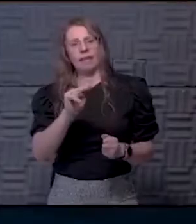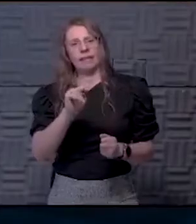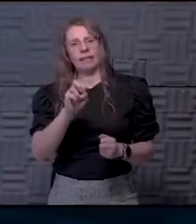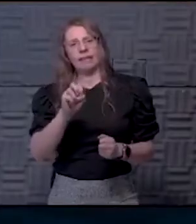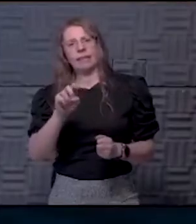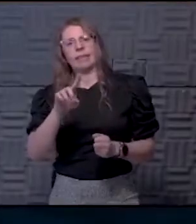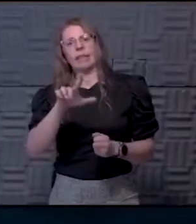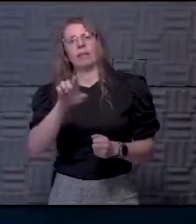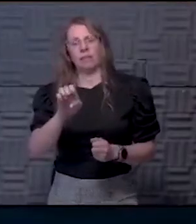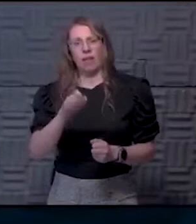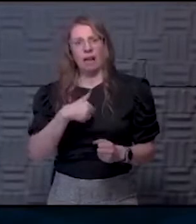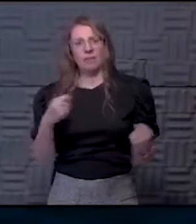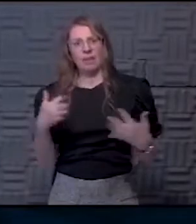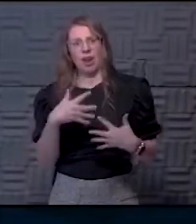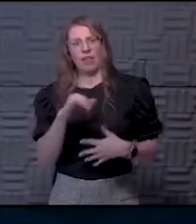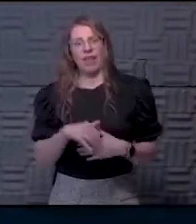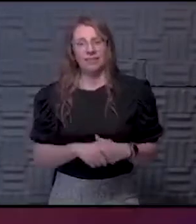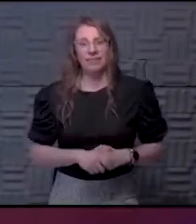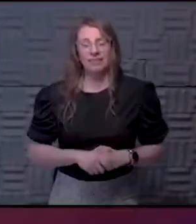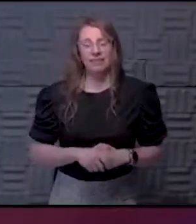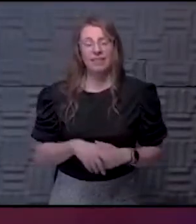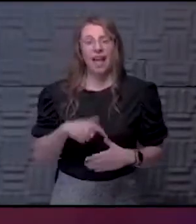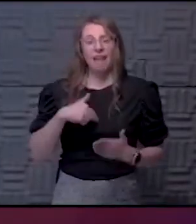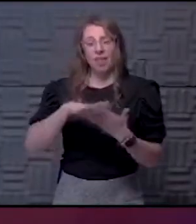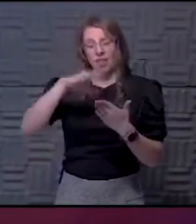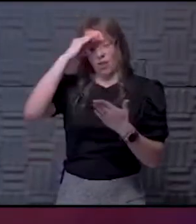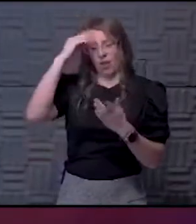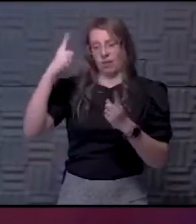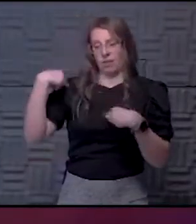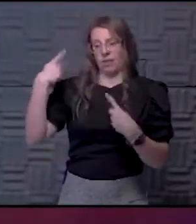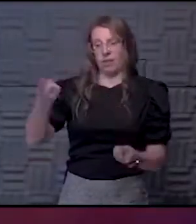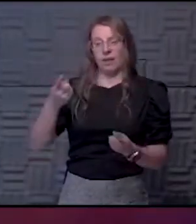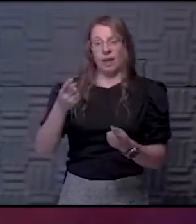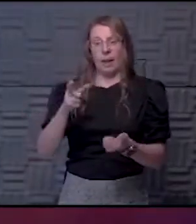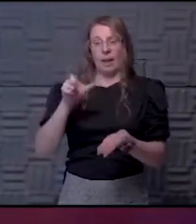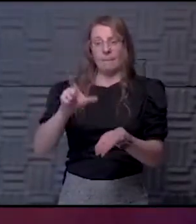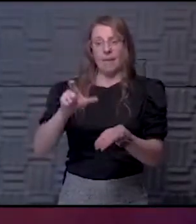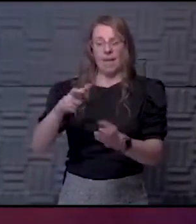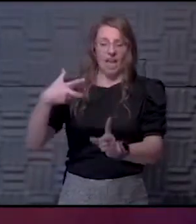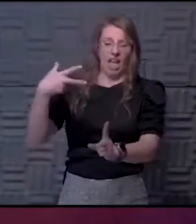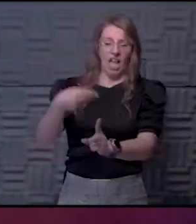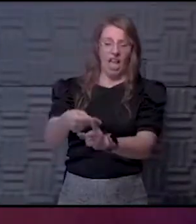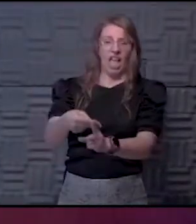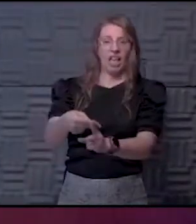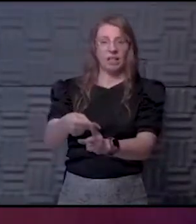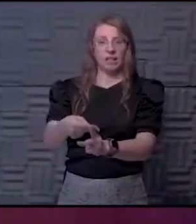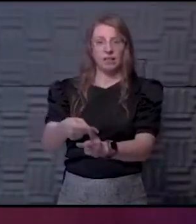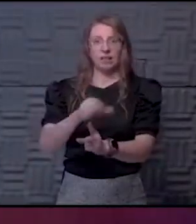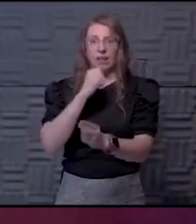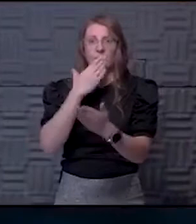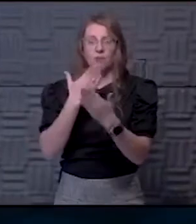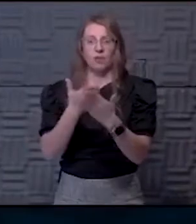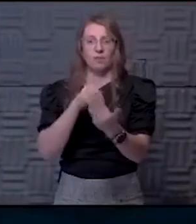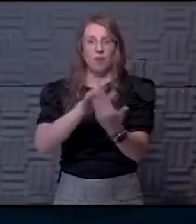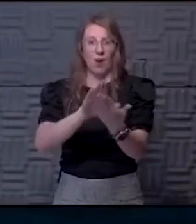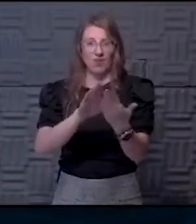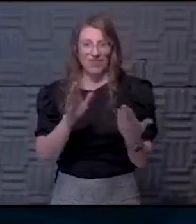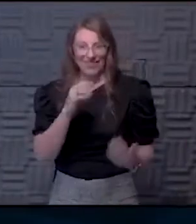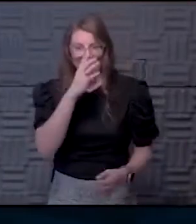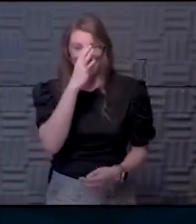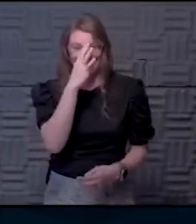it. And I have learned over time that threatening a bigger one is not the right approach. So maybe Caroline can teach me something